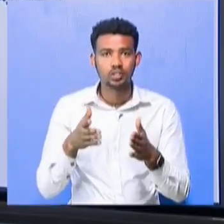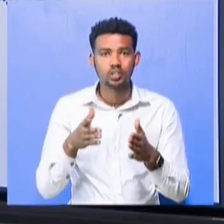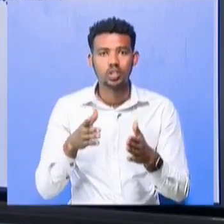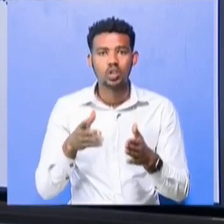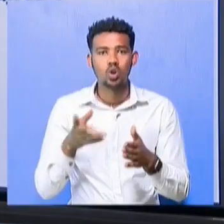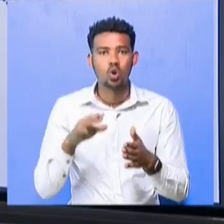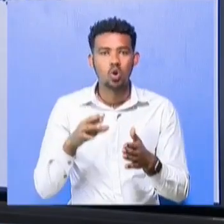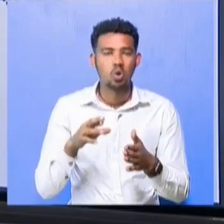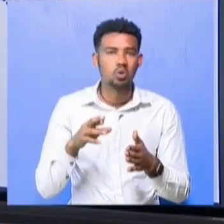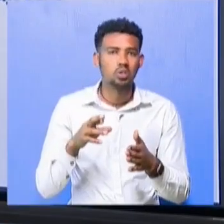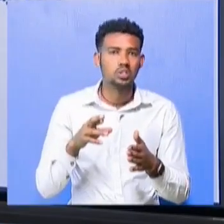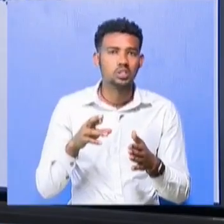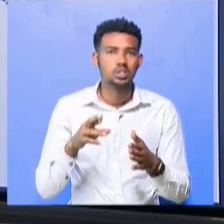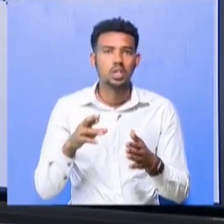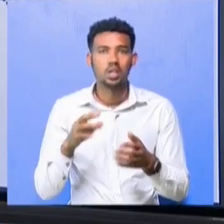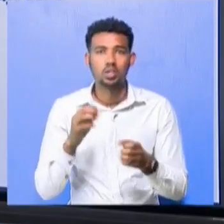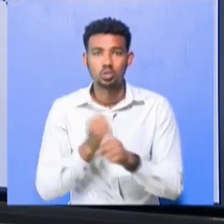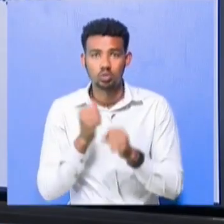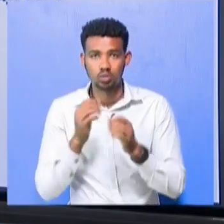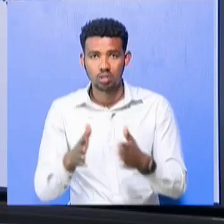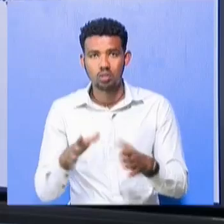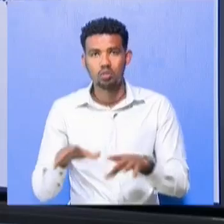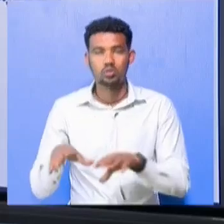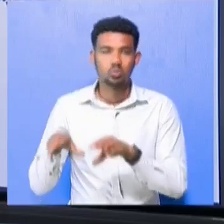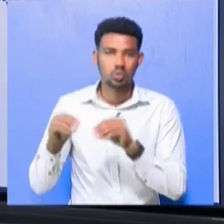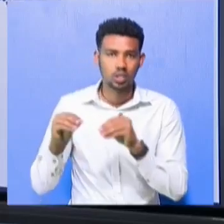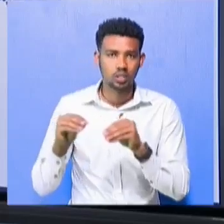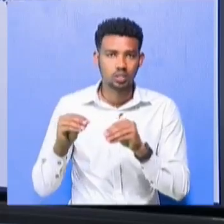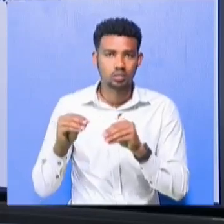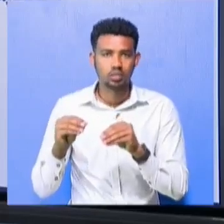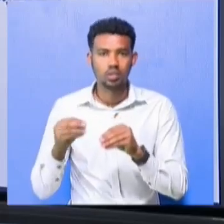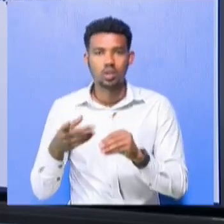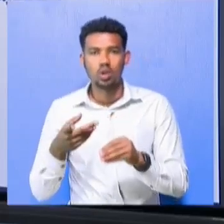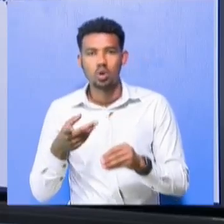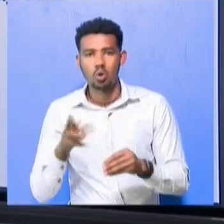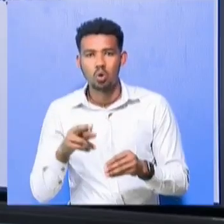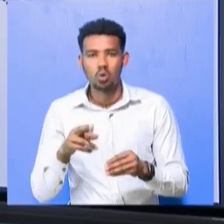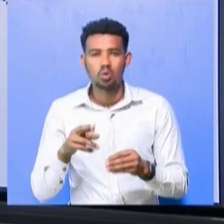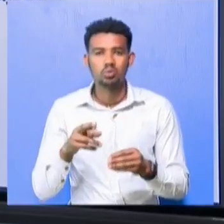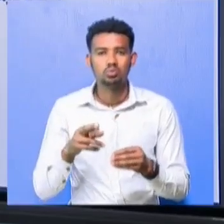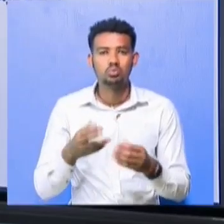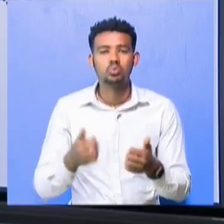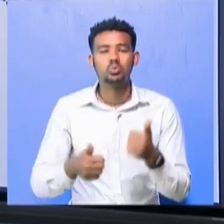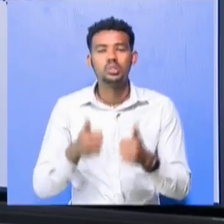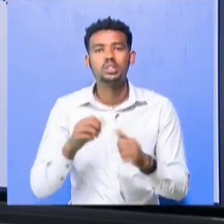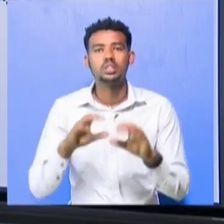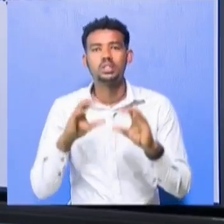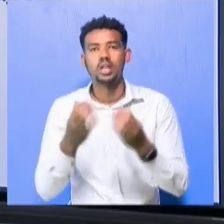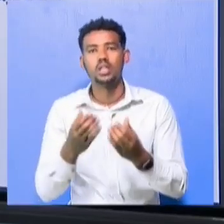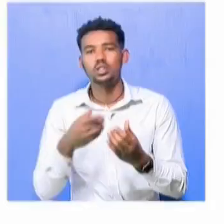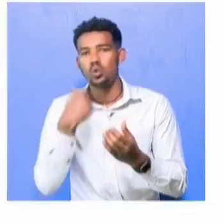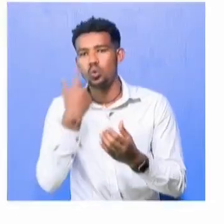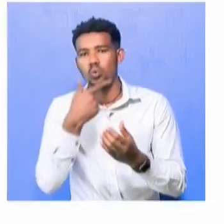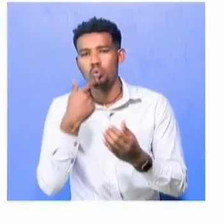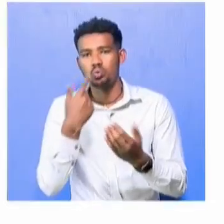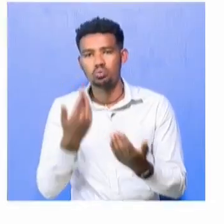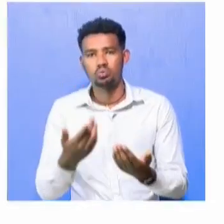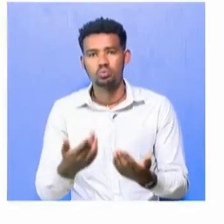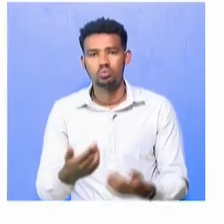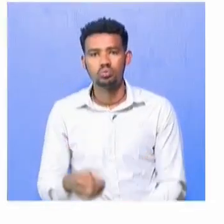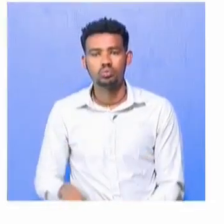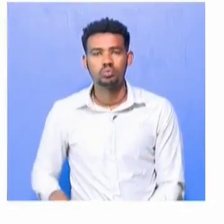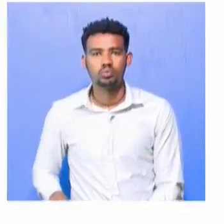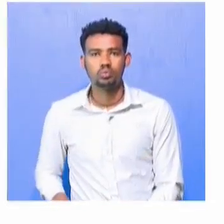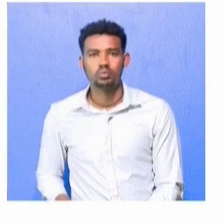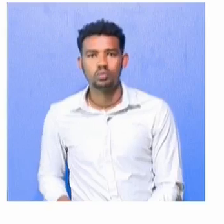staff members, only the students, only grade 8 students. Who are they? This is what I mean.